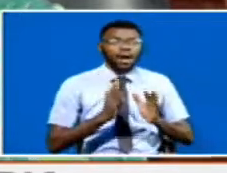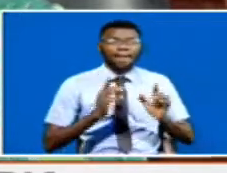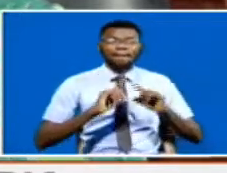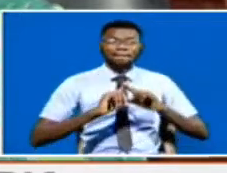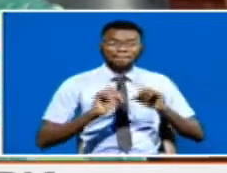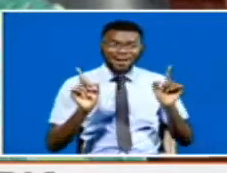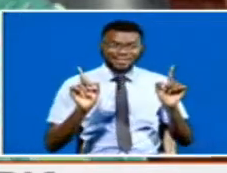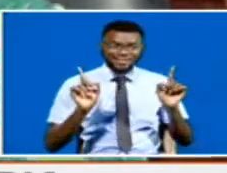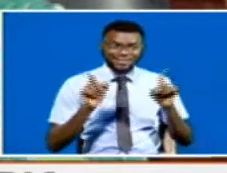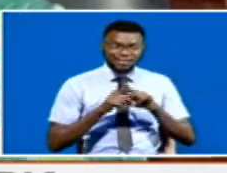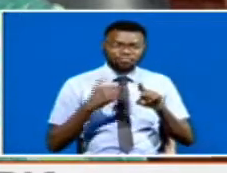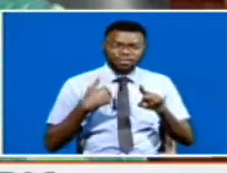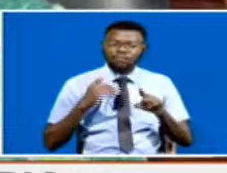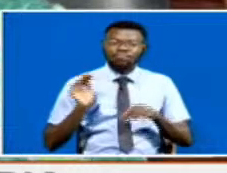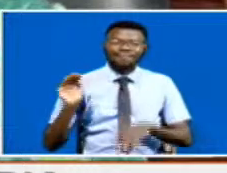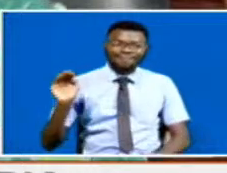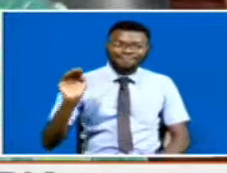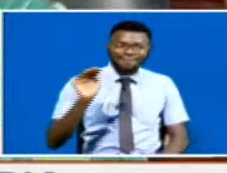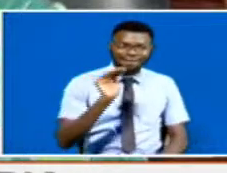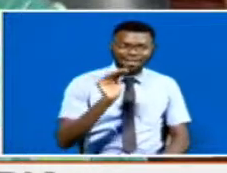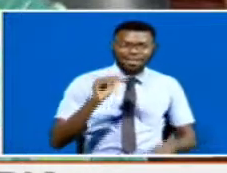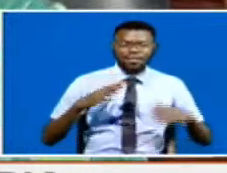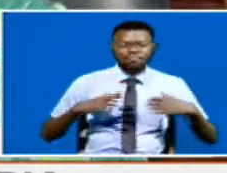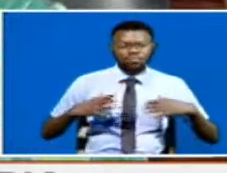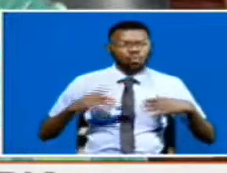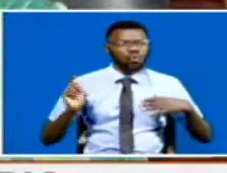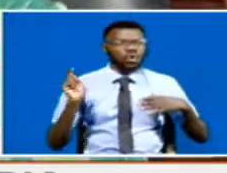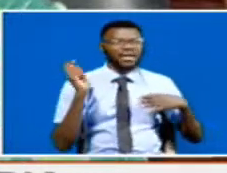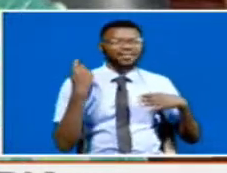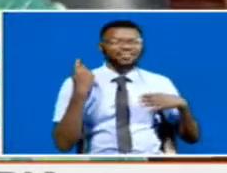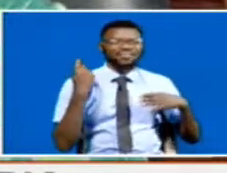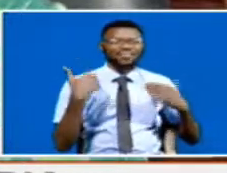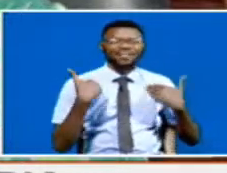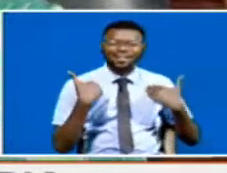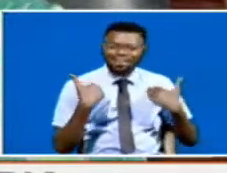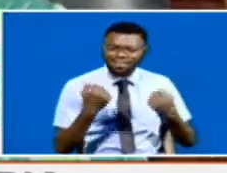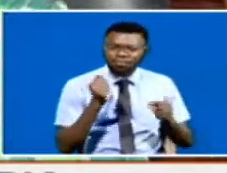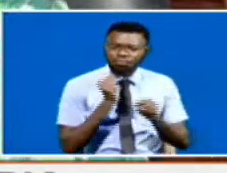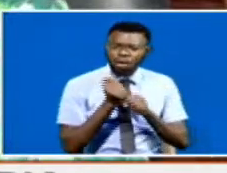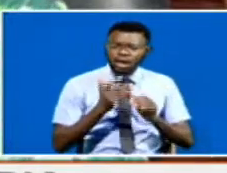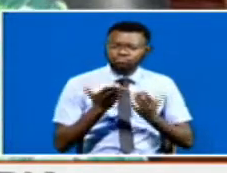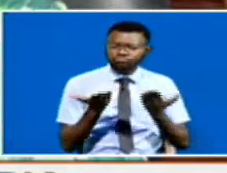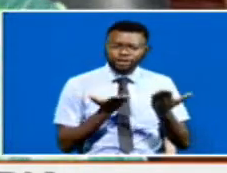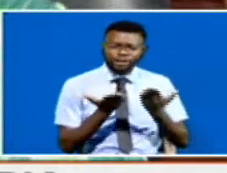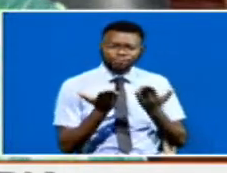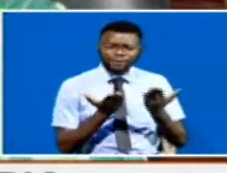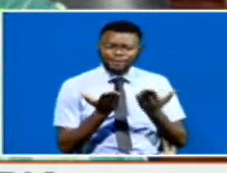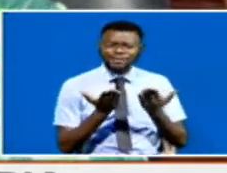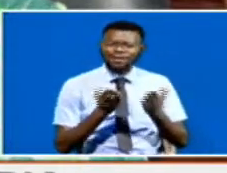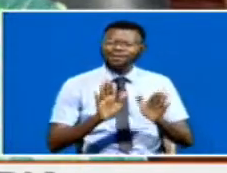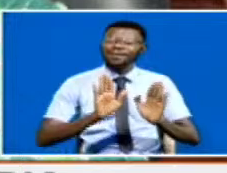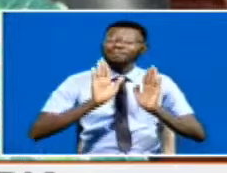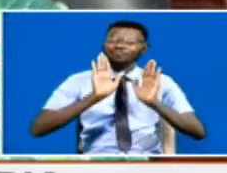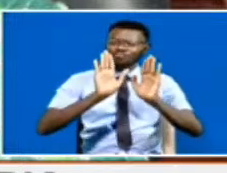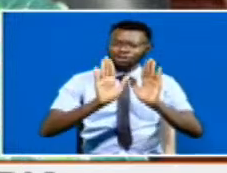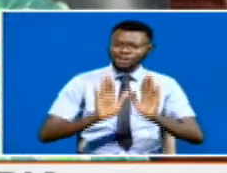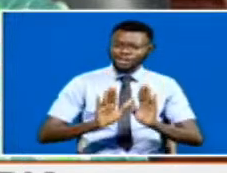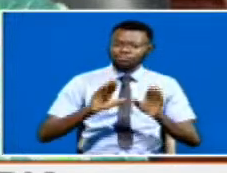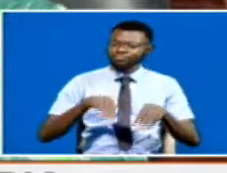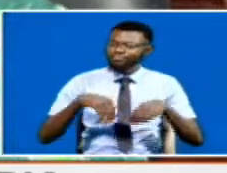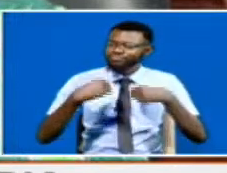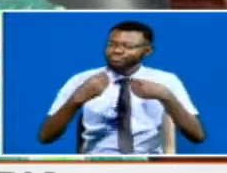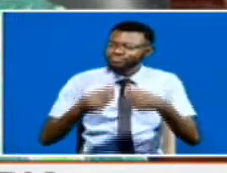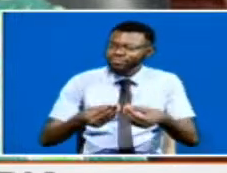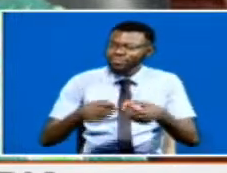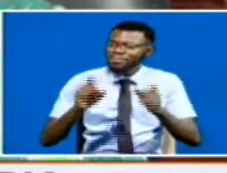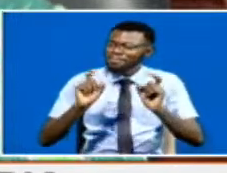call upon Kenyans that these health workers are providing an essential service. We have to